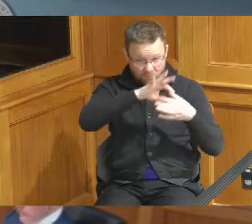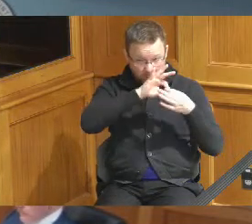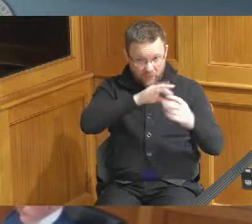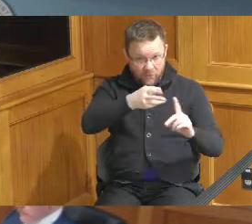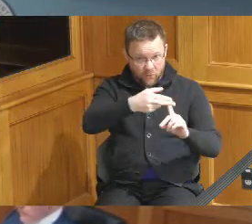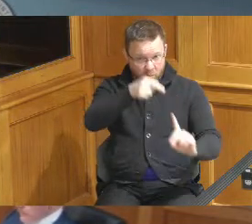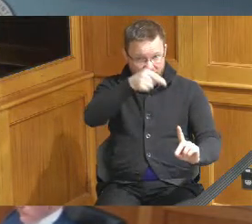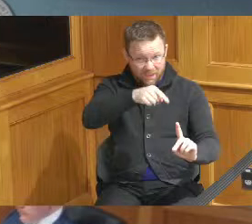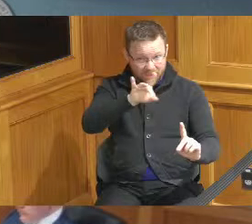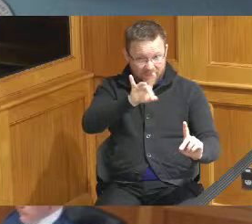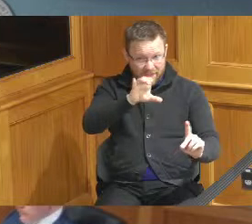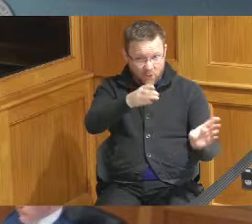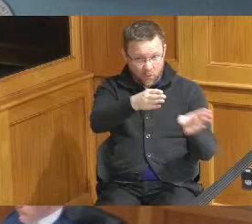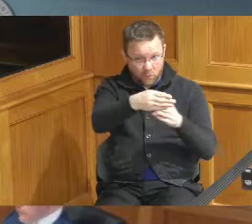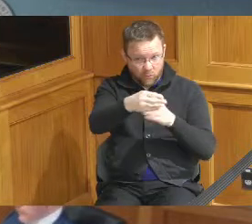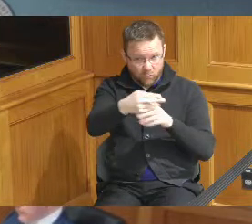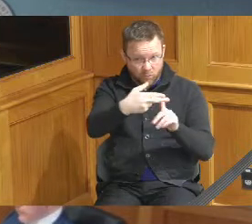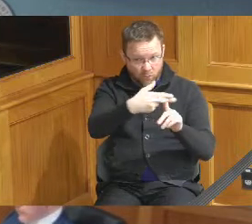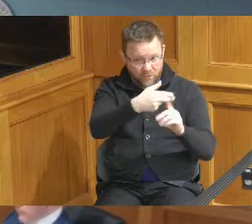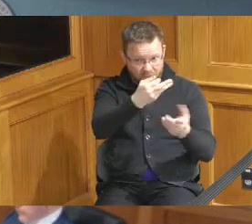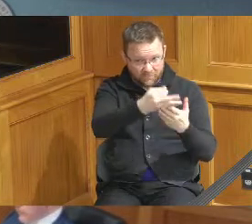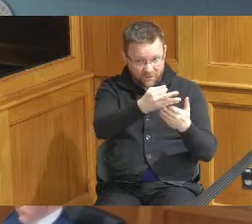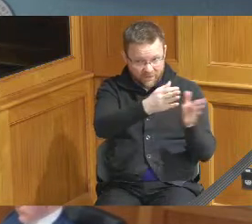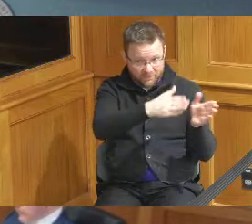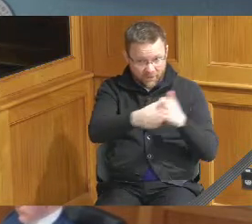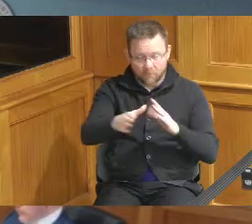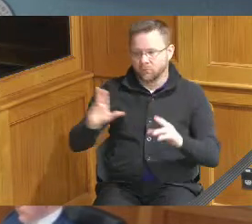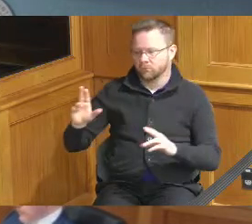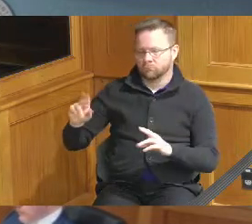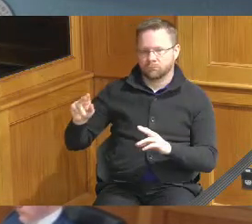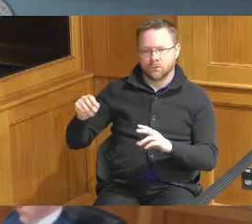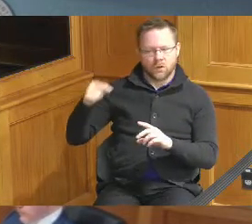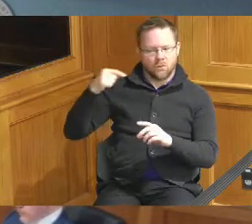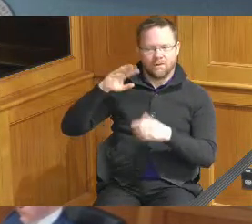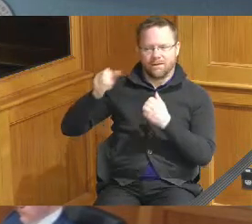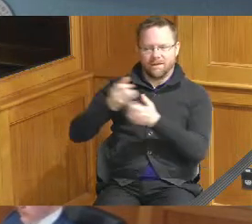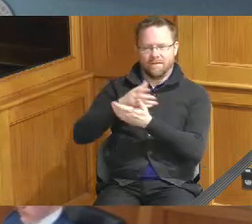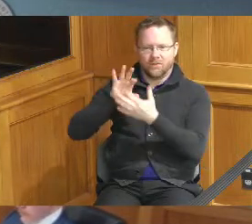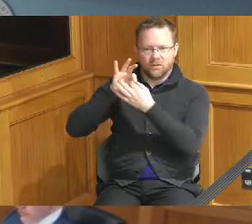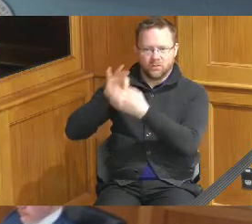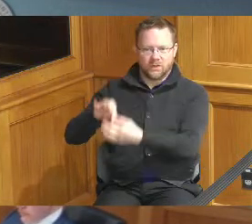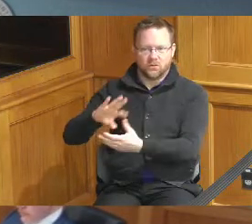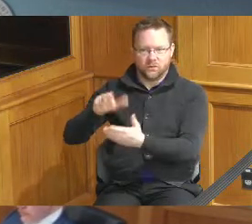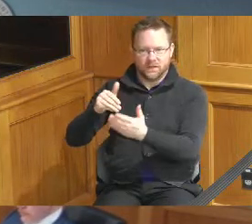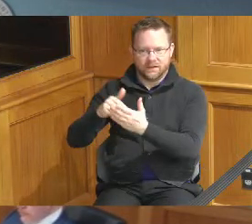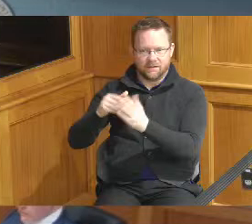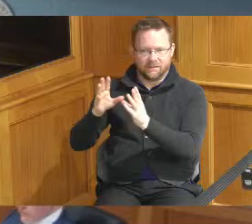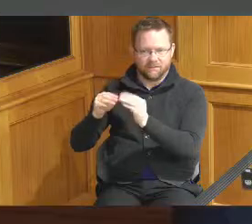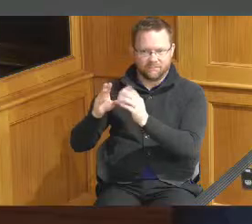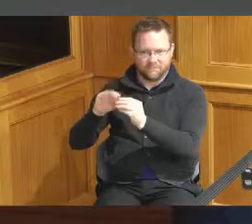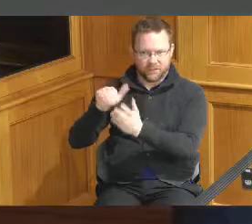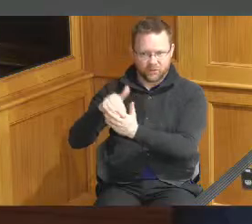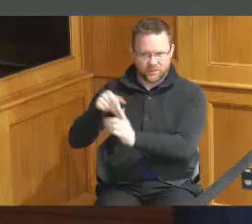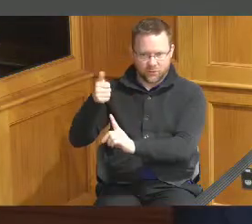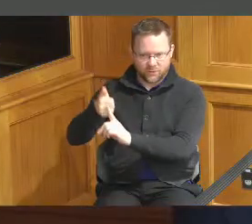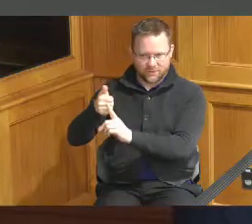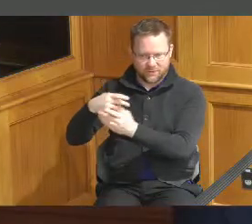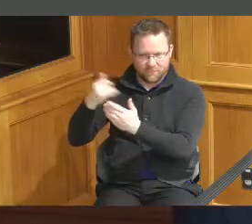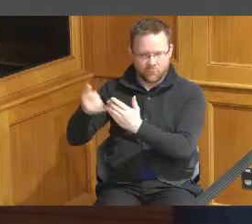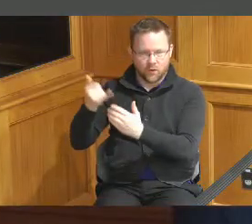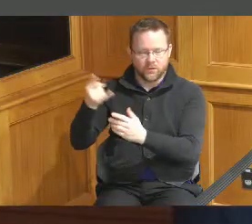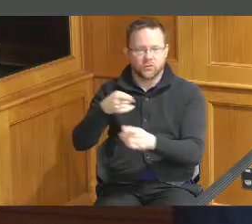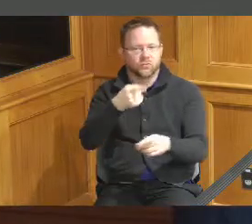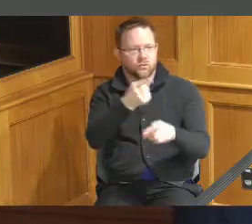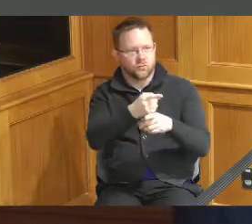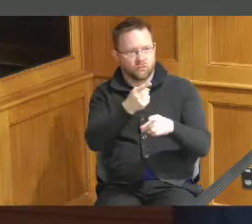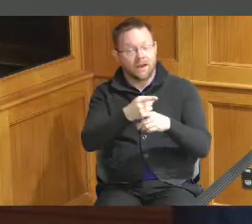an 800-room hotel financing plan? No, these are all related to the convention center project. Yes, you're right.